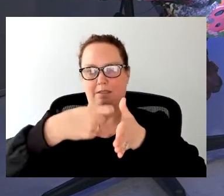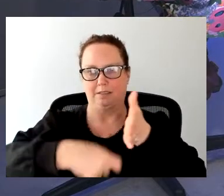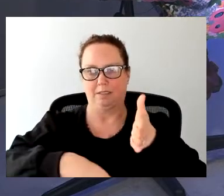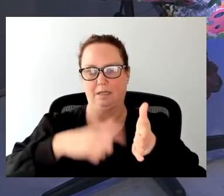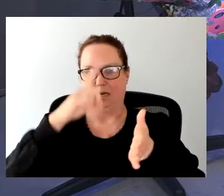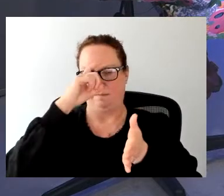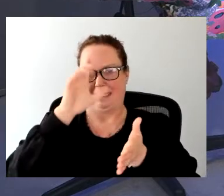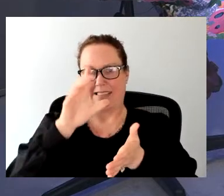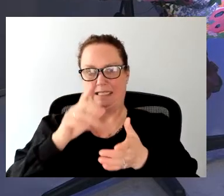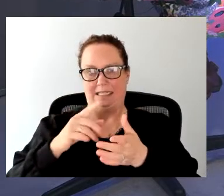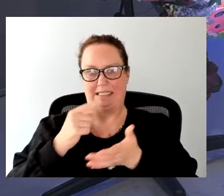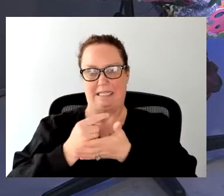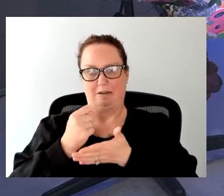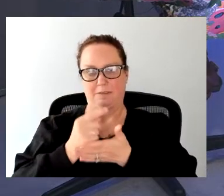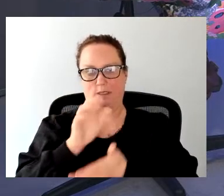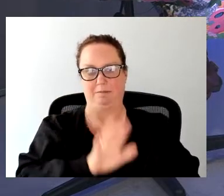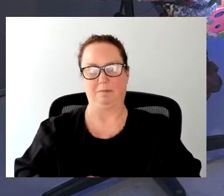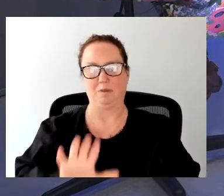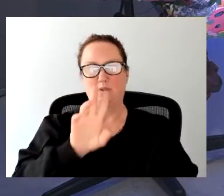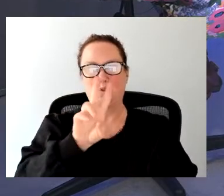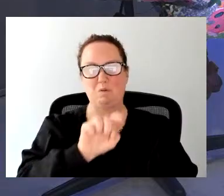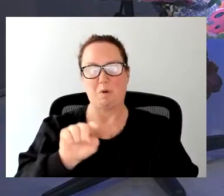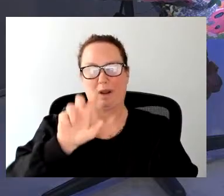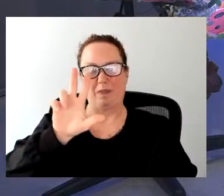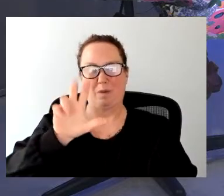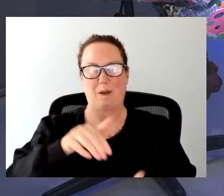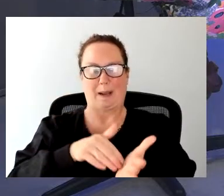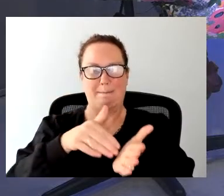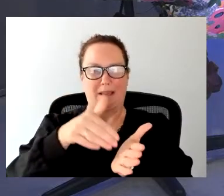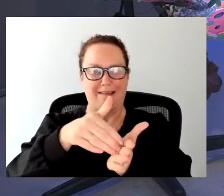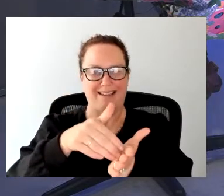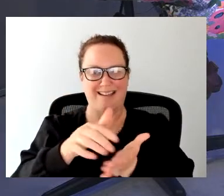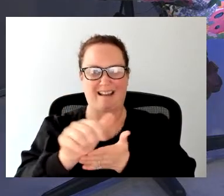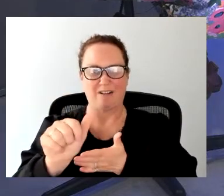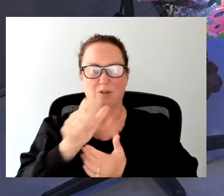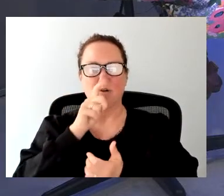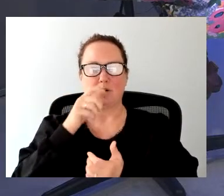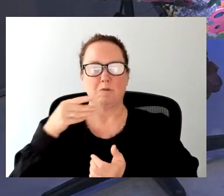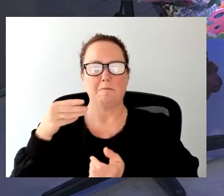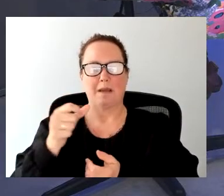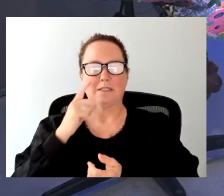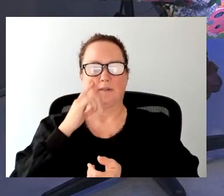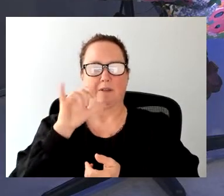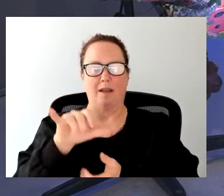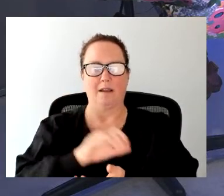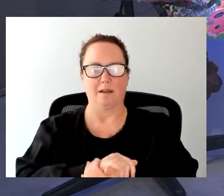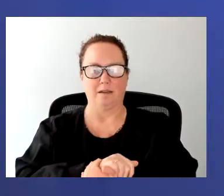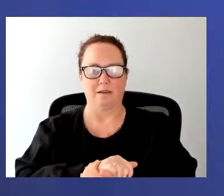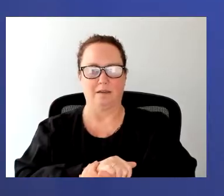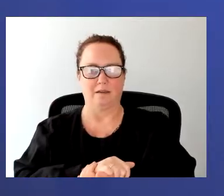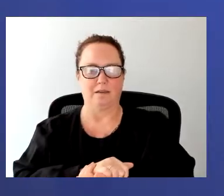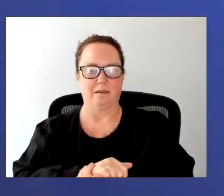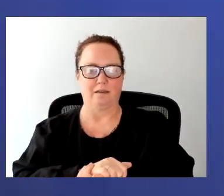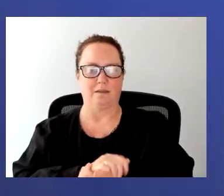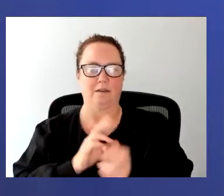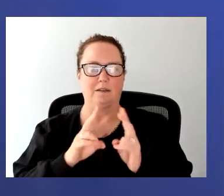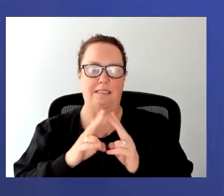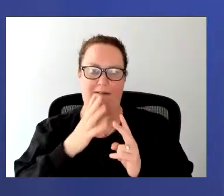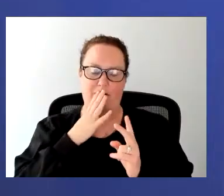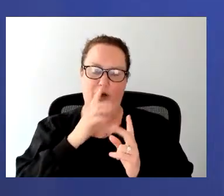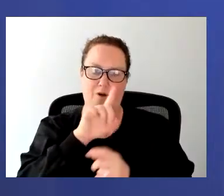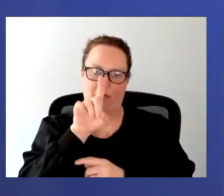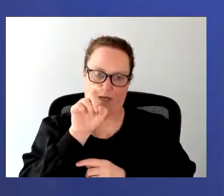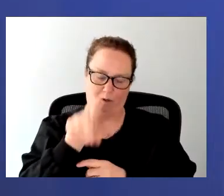these therapies run somewhere between $2 and $3 million, who pays for that and how? That's a very good question. You